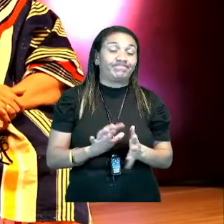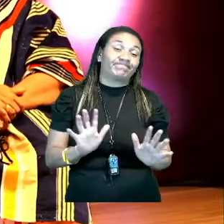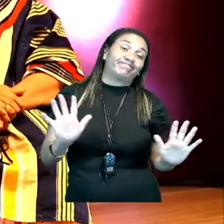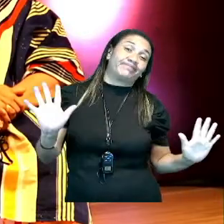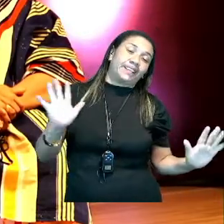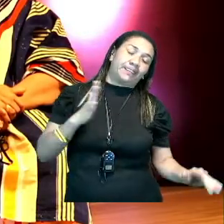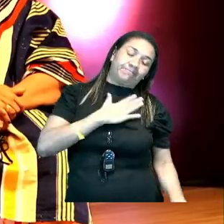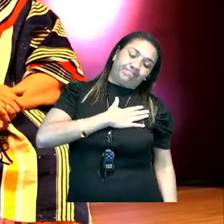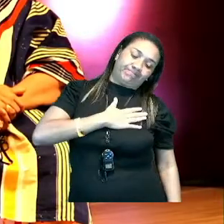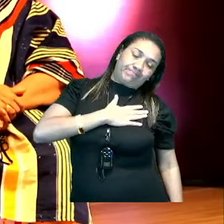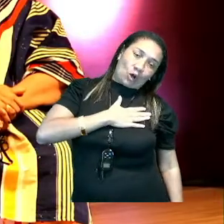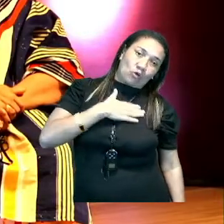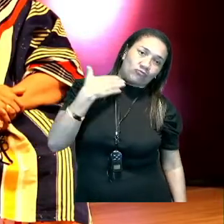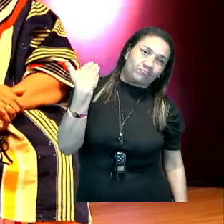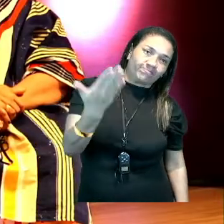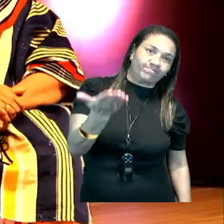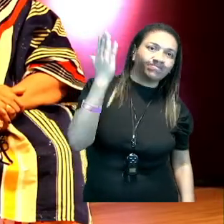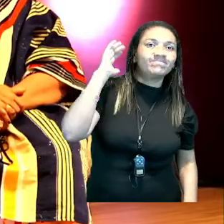Unfortunately,